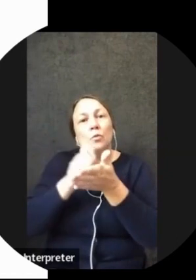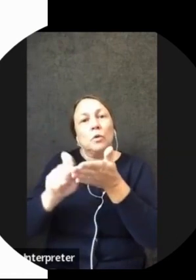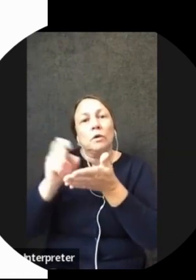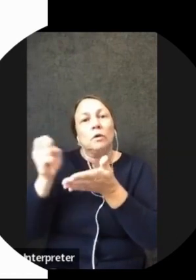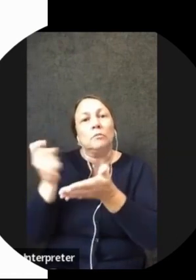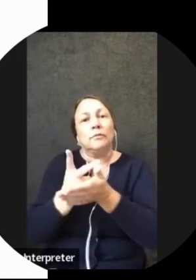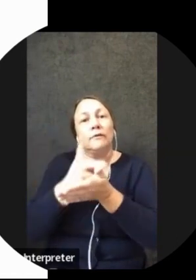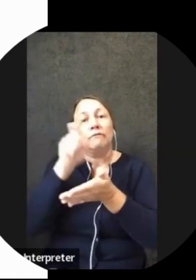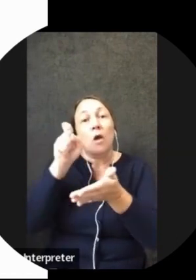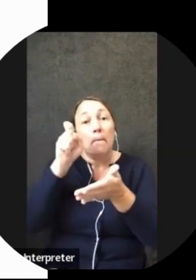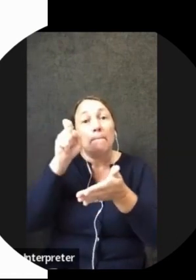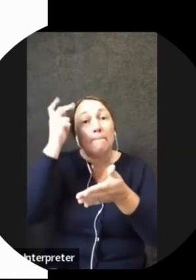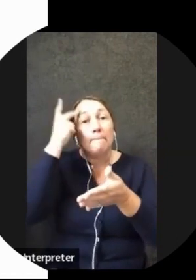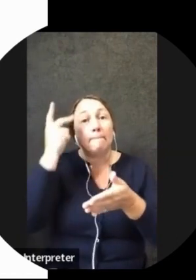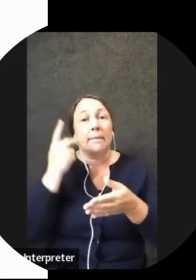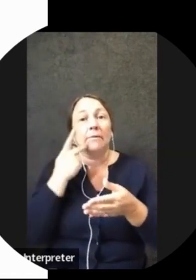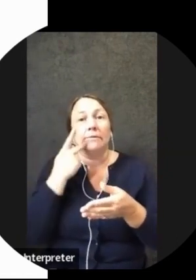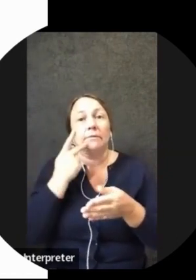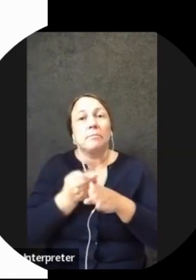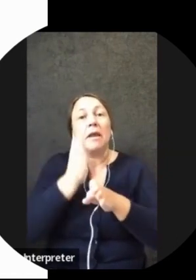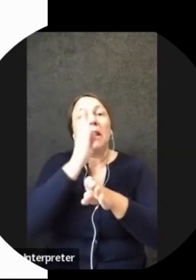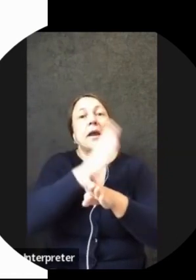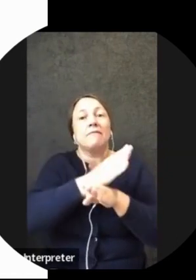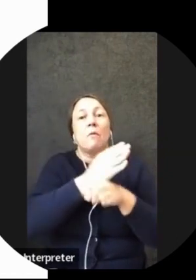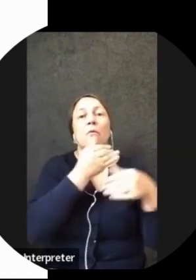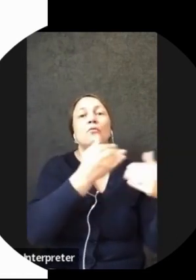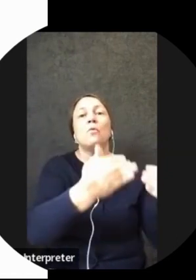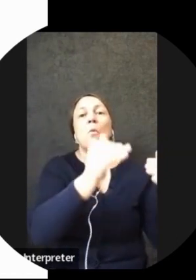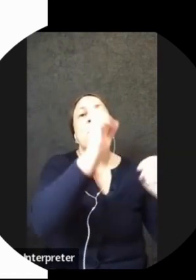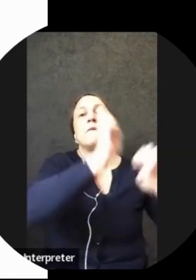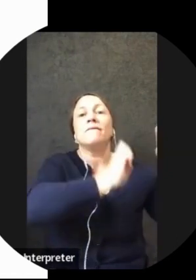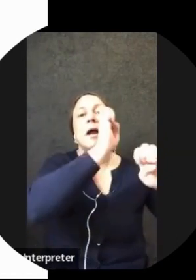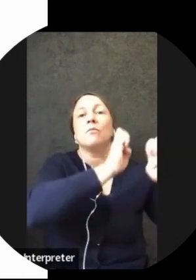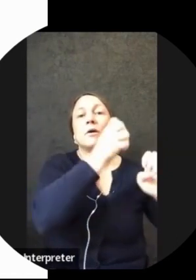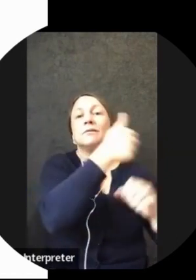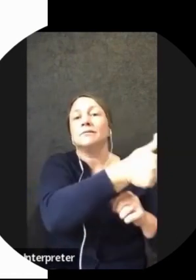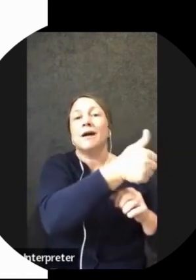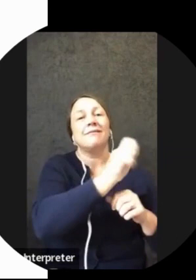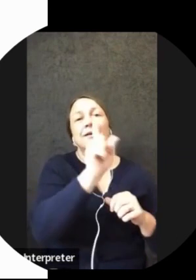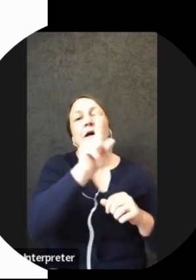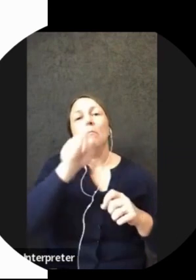a parent before conducting the evaluation.